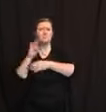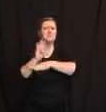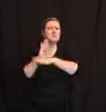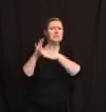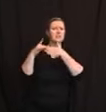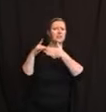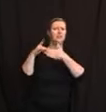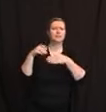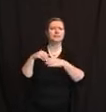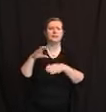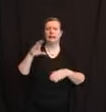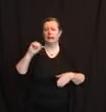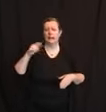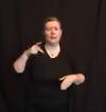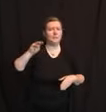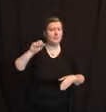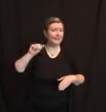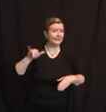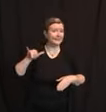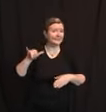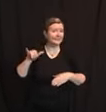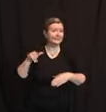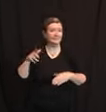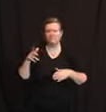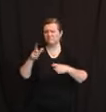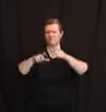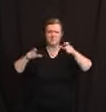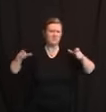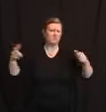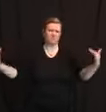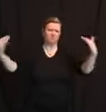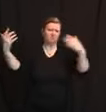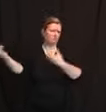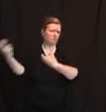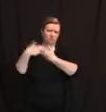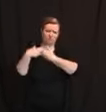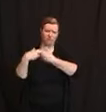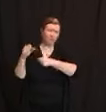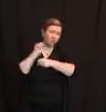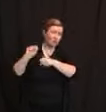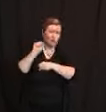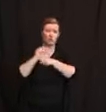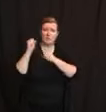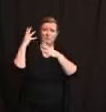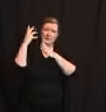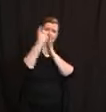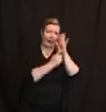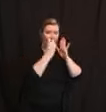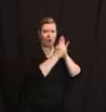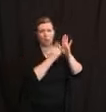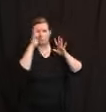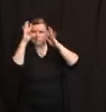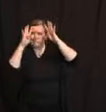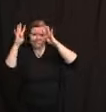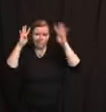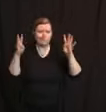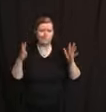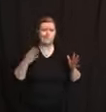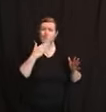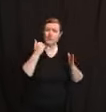from all walks of life. And we worked many, many hours to come up with a plan which